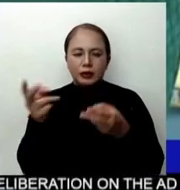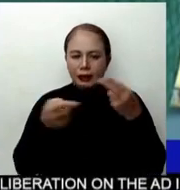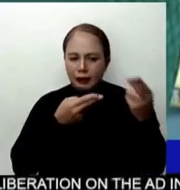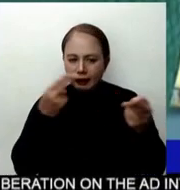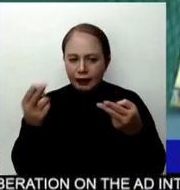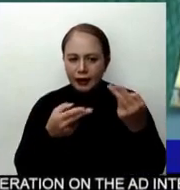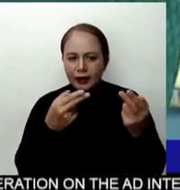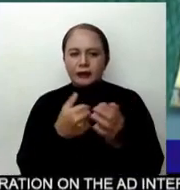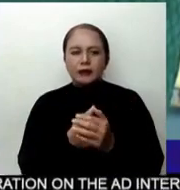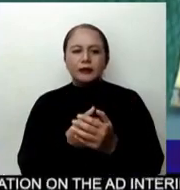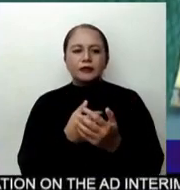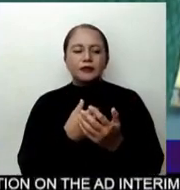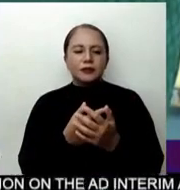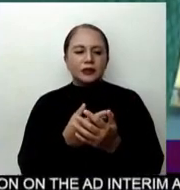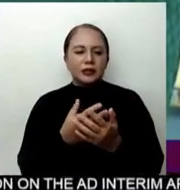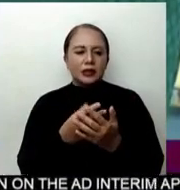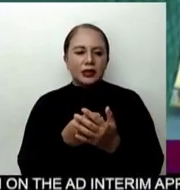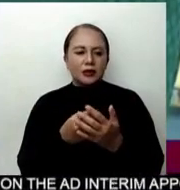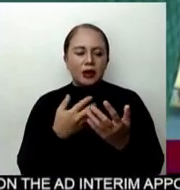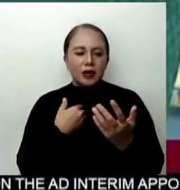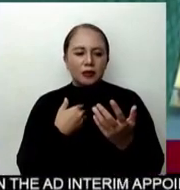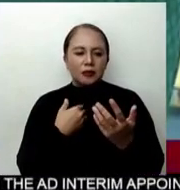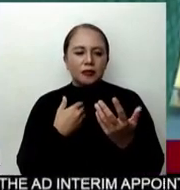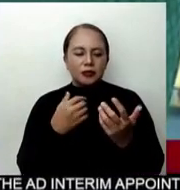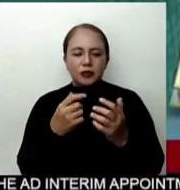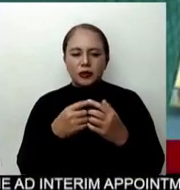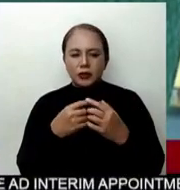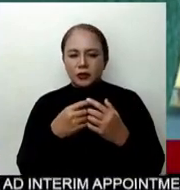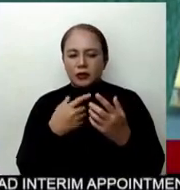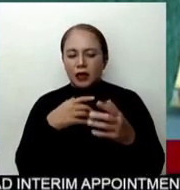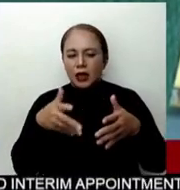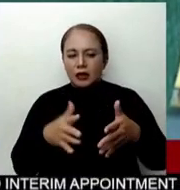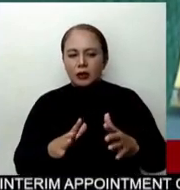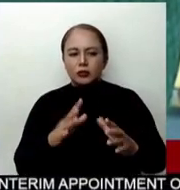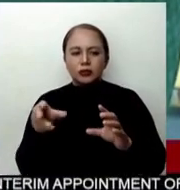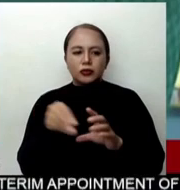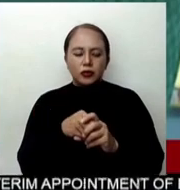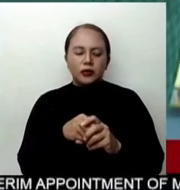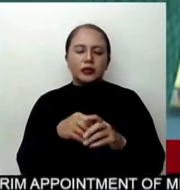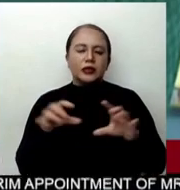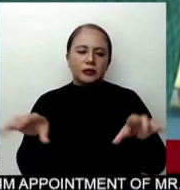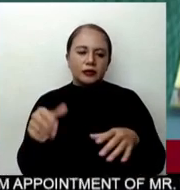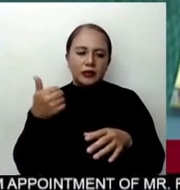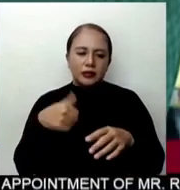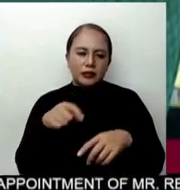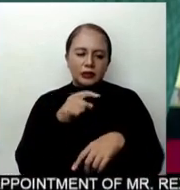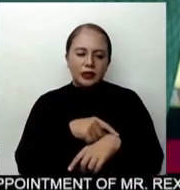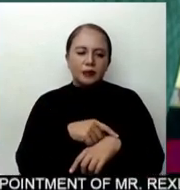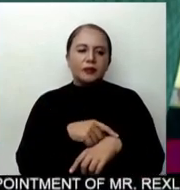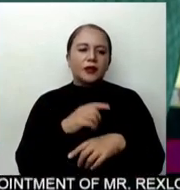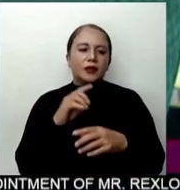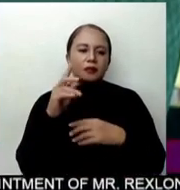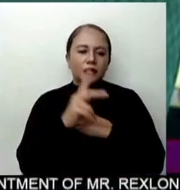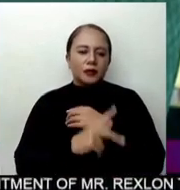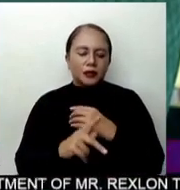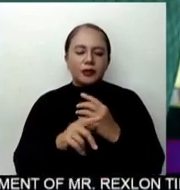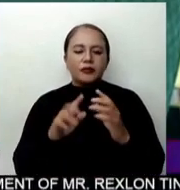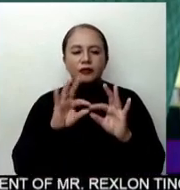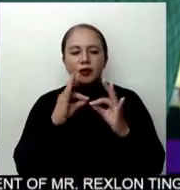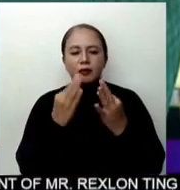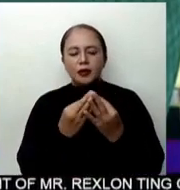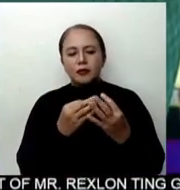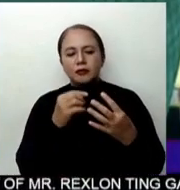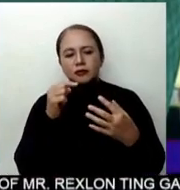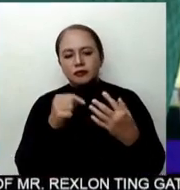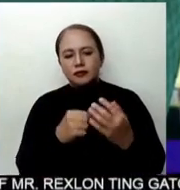body cameras. And the CHR will be allowed to join activities anytime. If from provinces, families are targeted to be sent back home